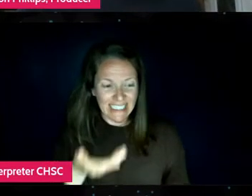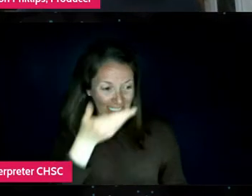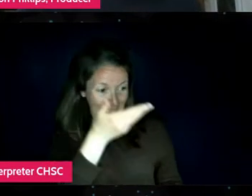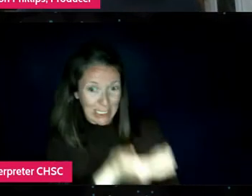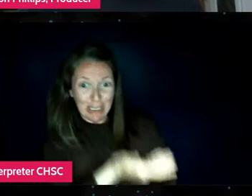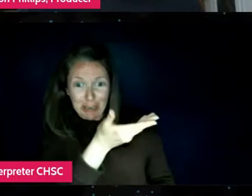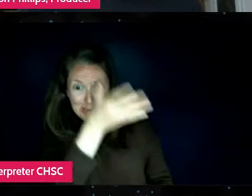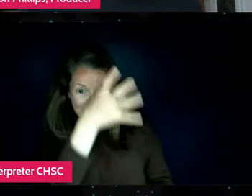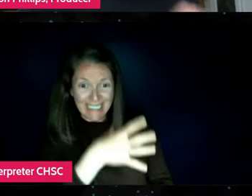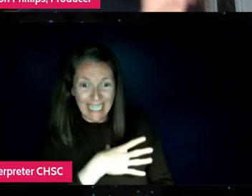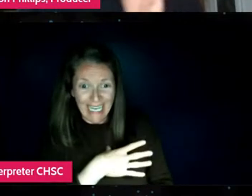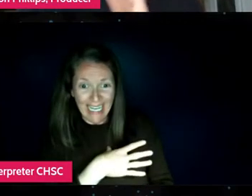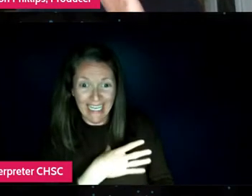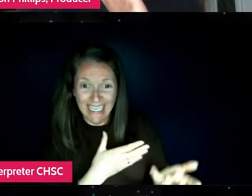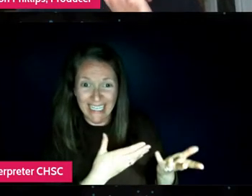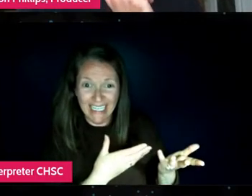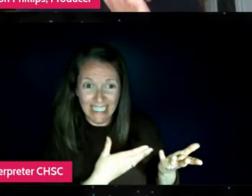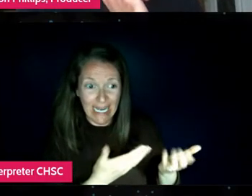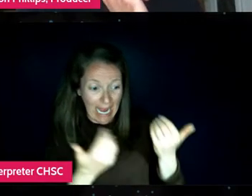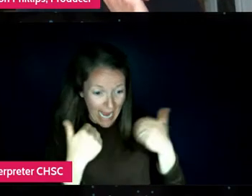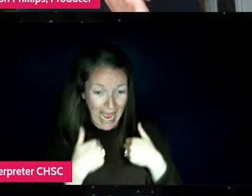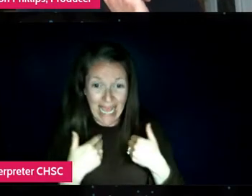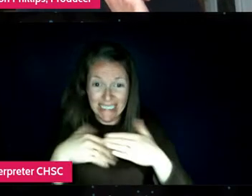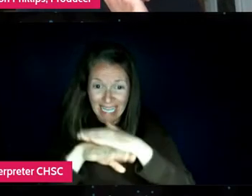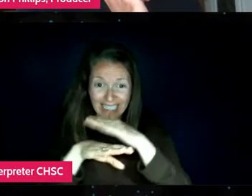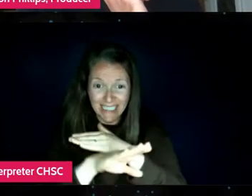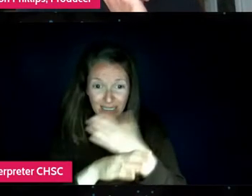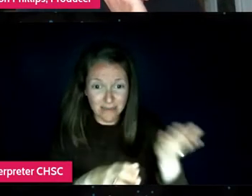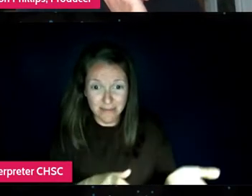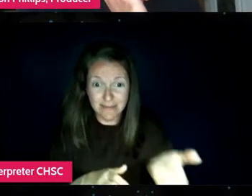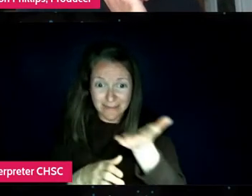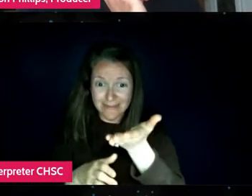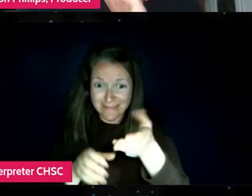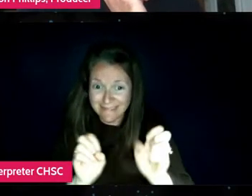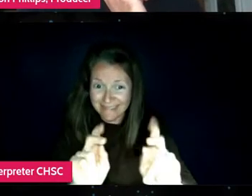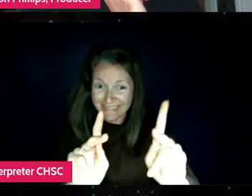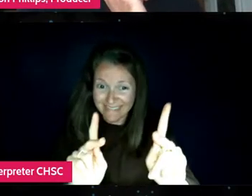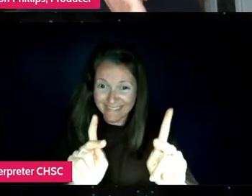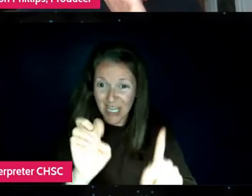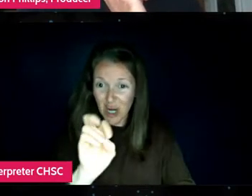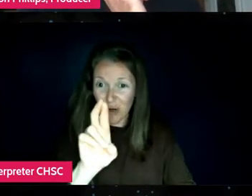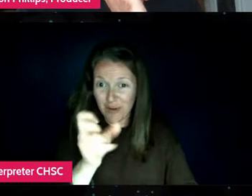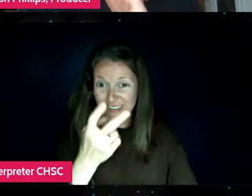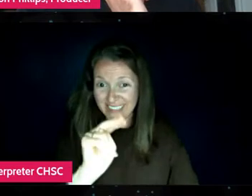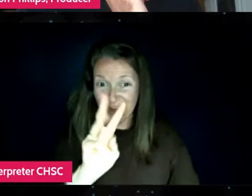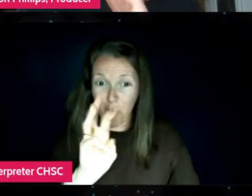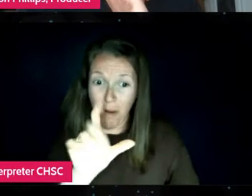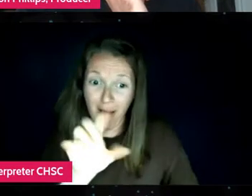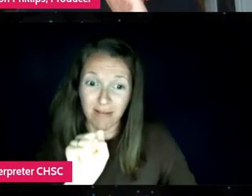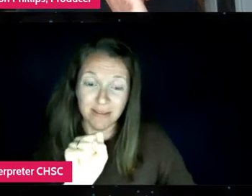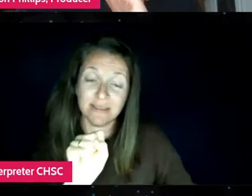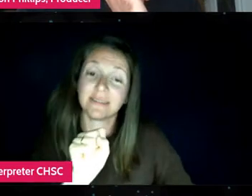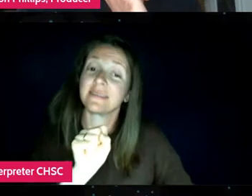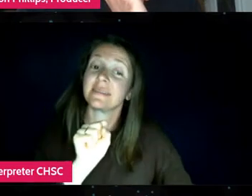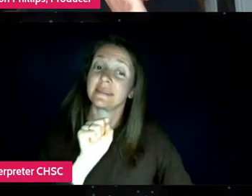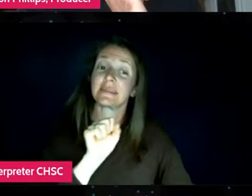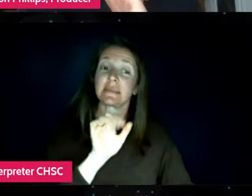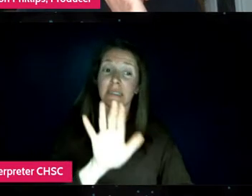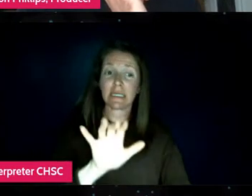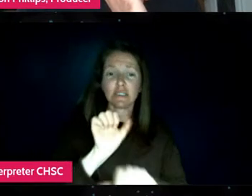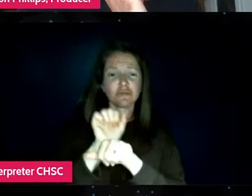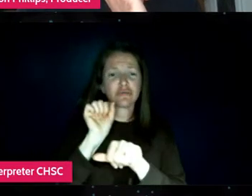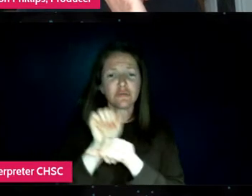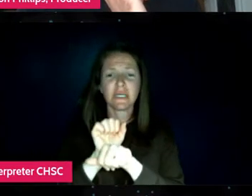who has the access for him, Orson Welles. And at this point in Orson's career, while he wasn't